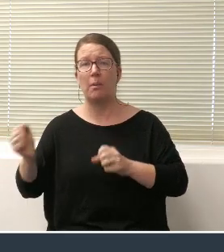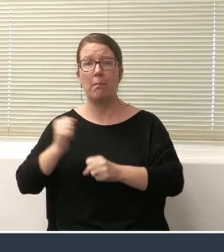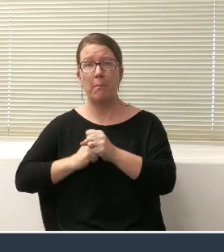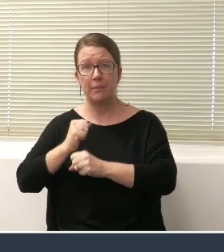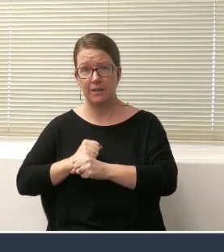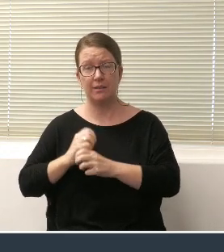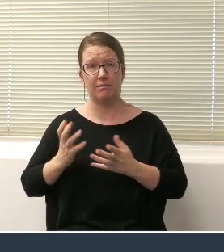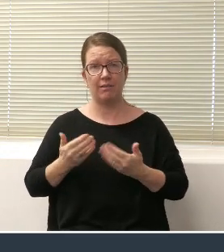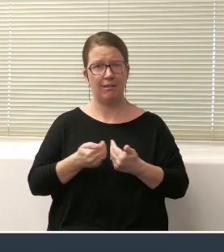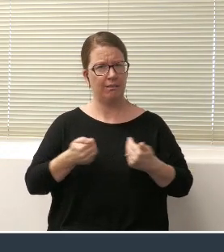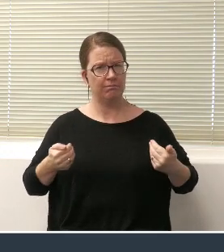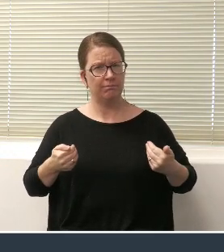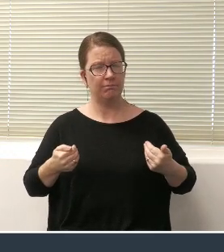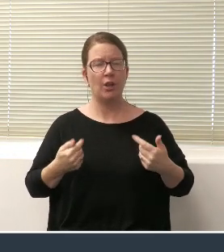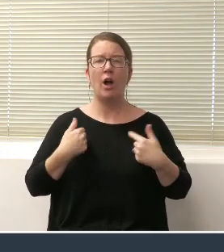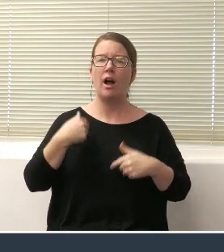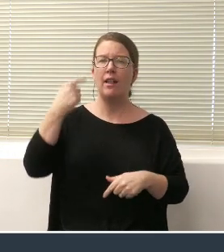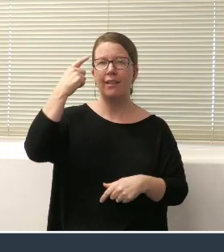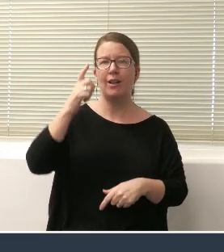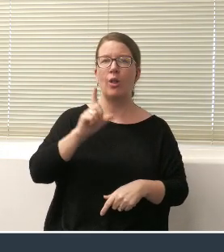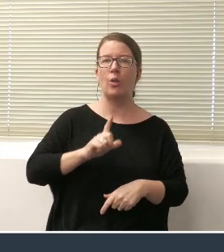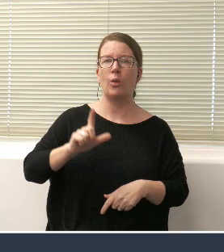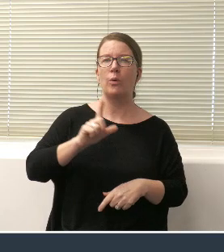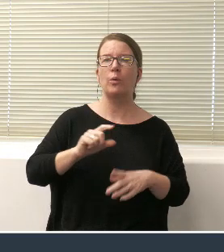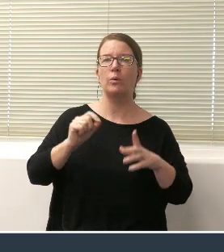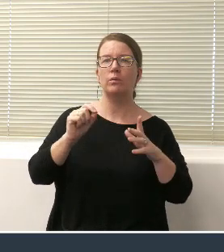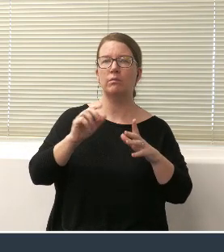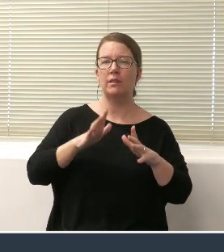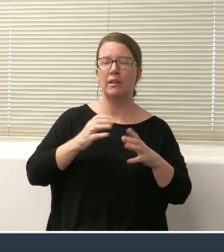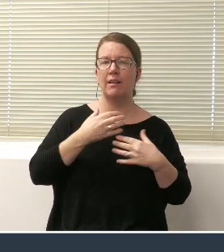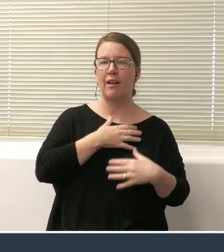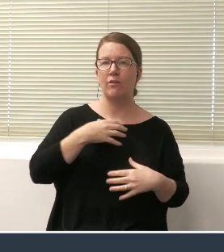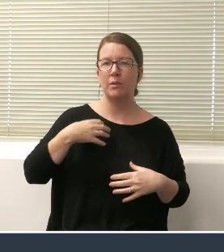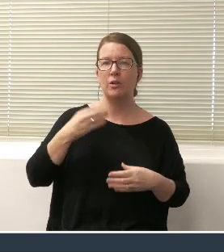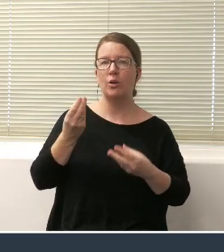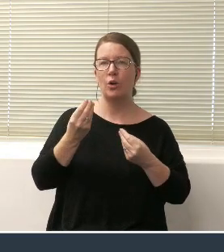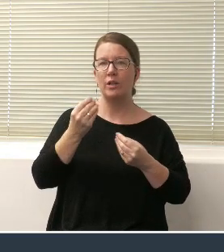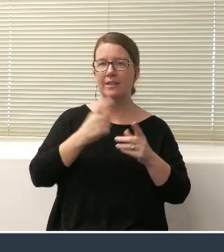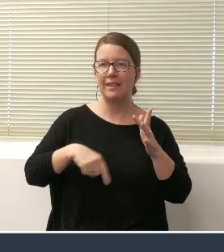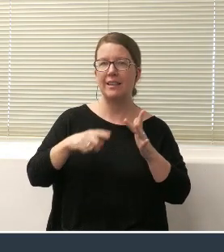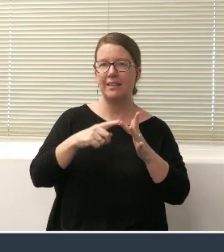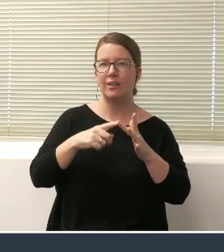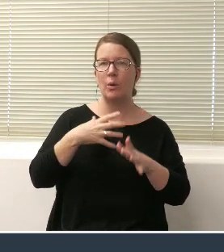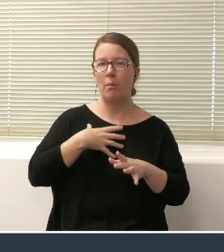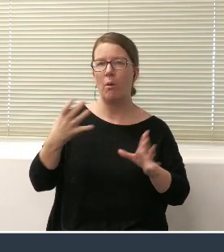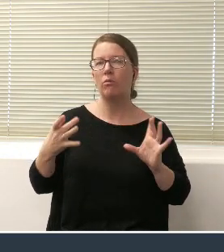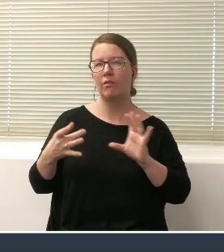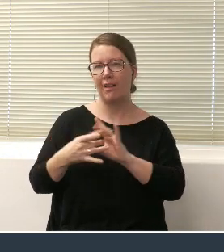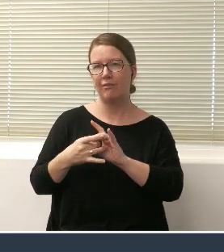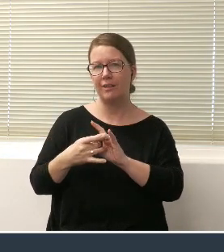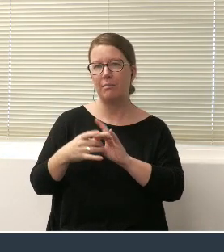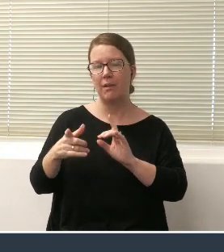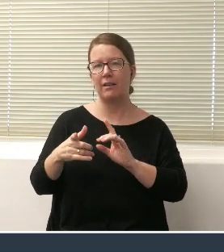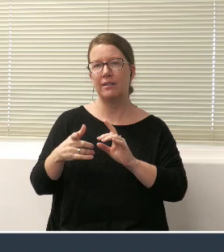Yes, I think local government cost index is probably more relevant. It probably highlights the reason that we're not focusing on